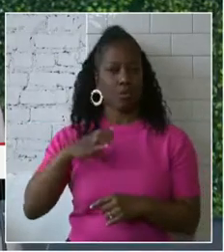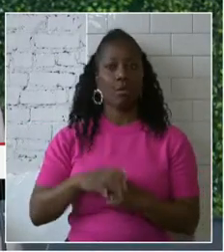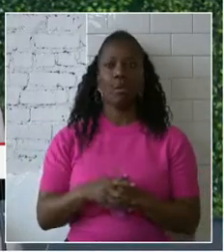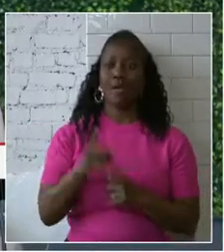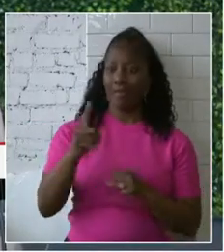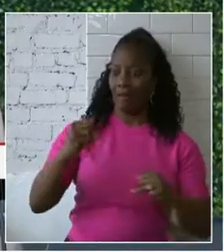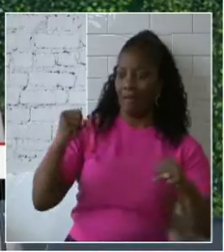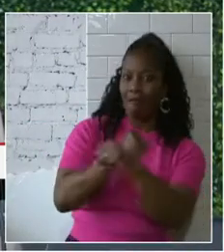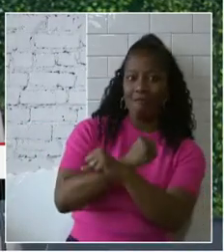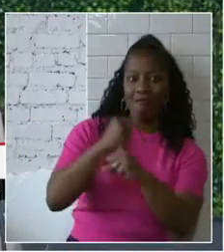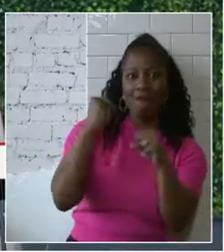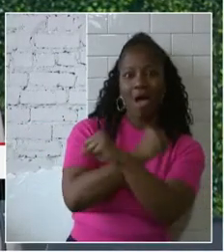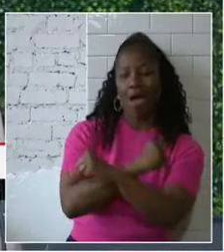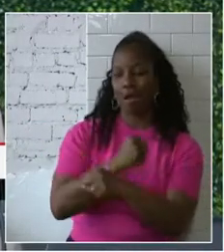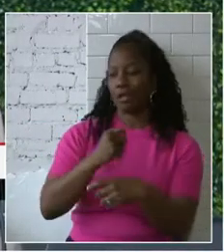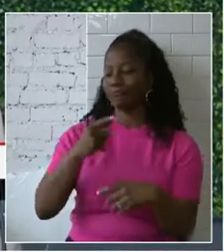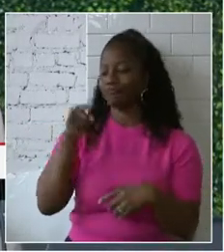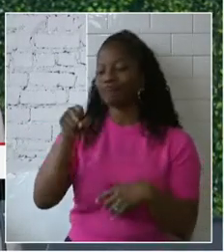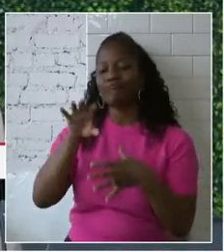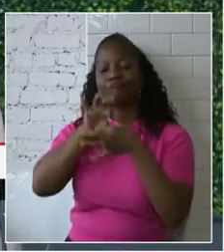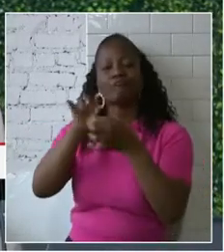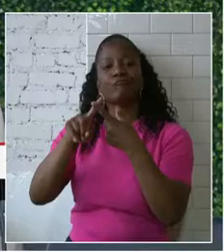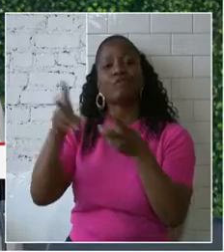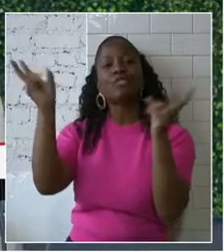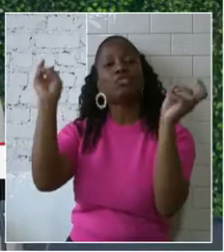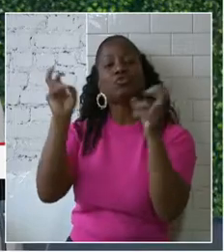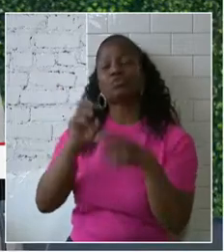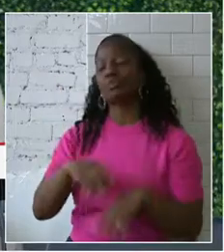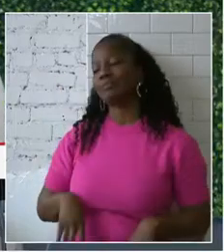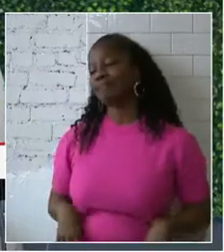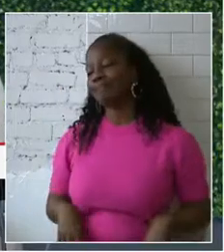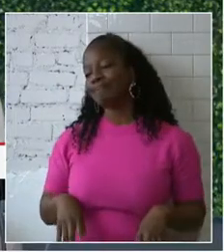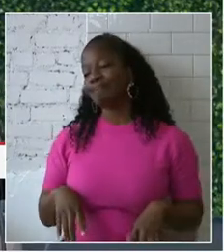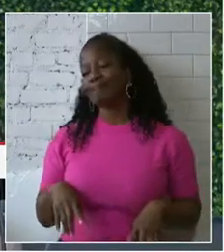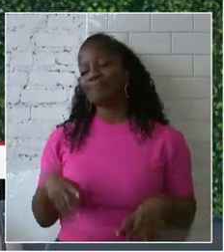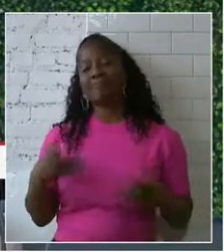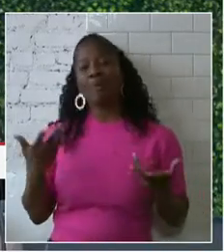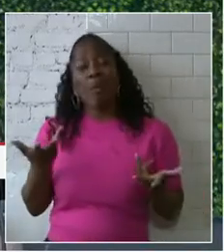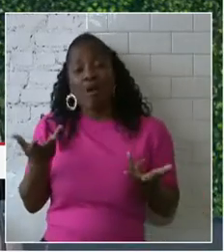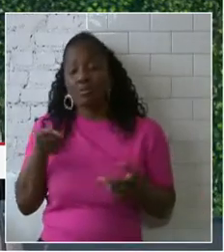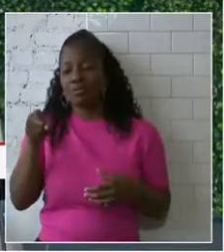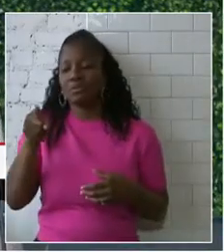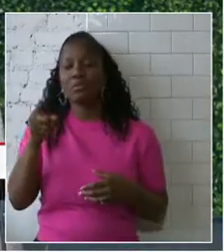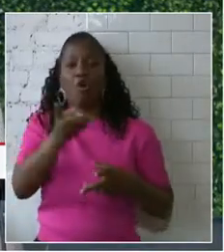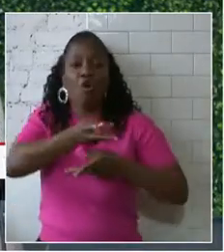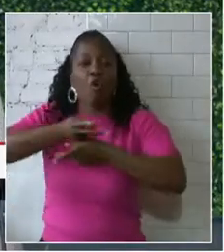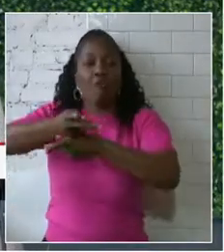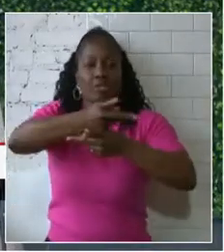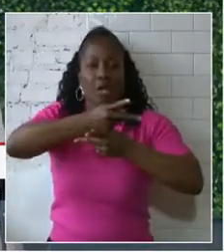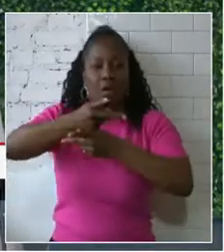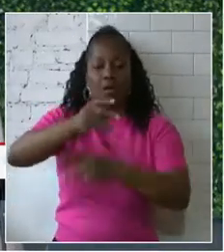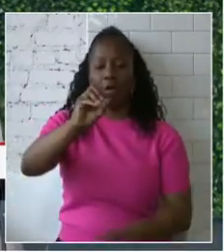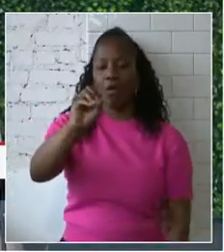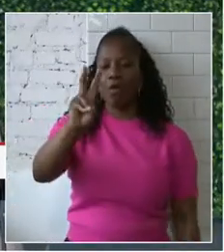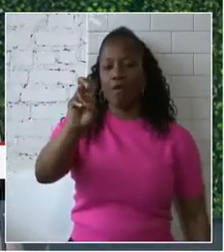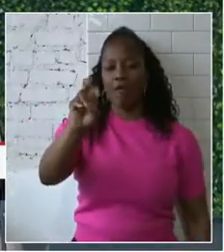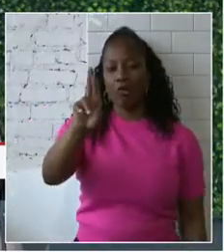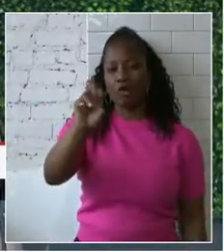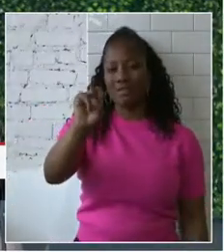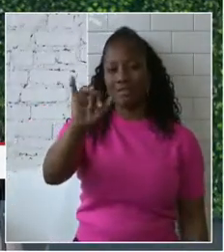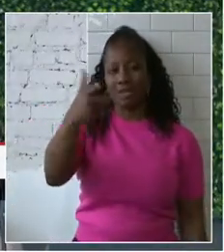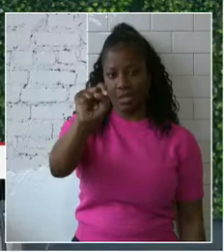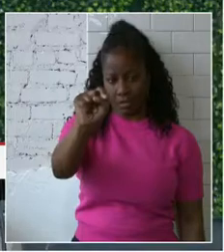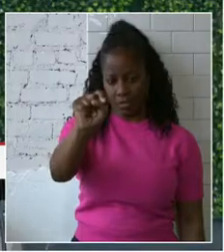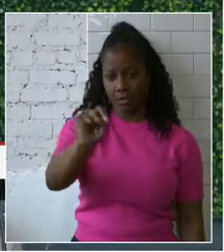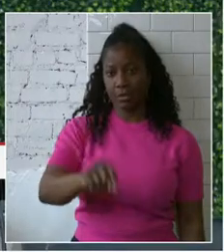fighting over the issue of a basically oversight, and that is a big issue. The FOP